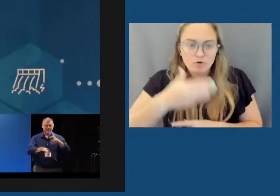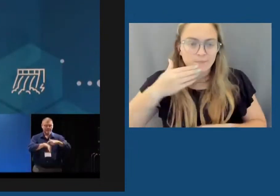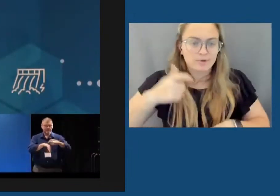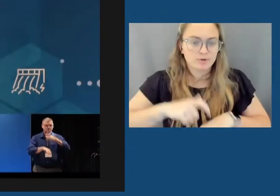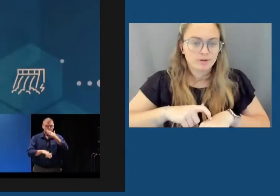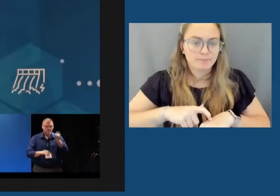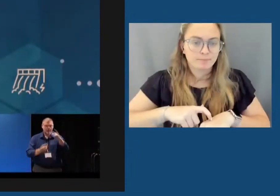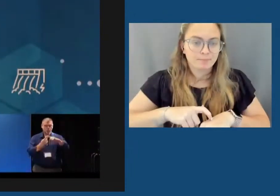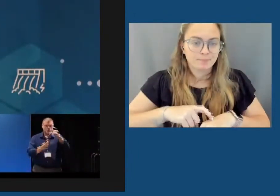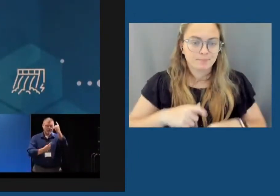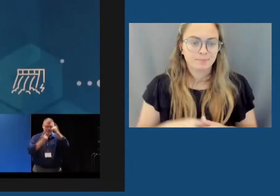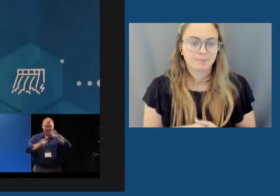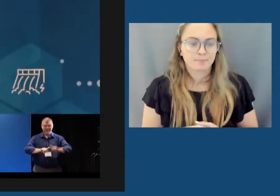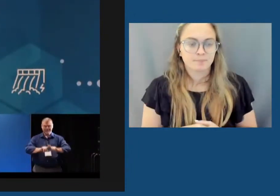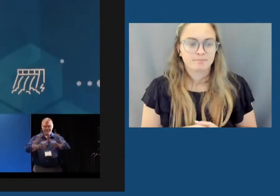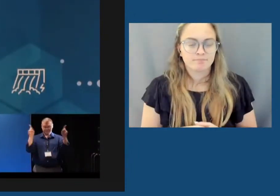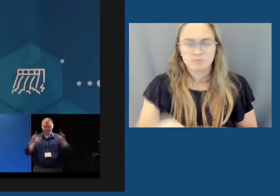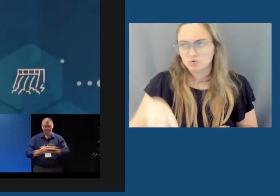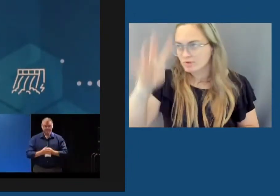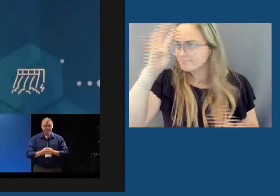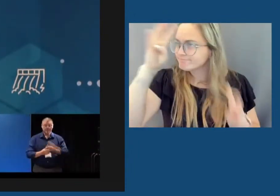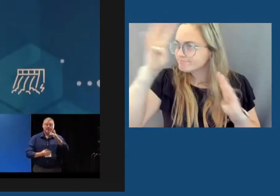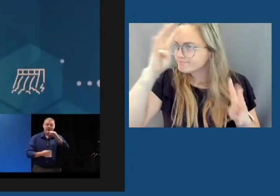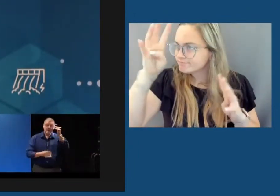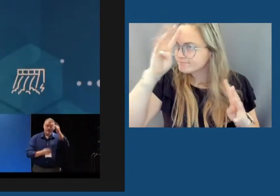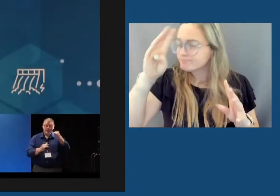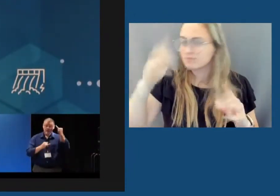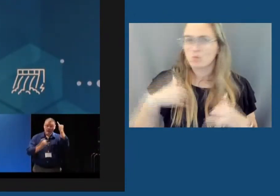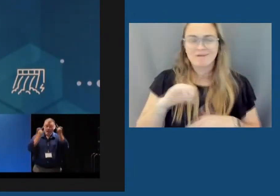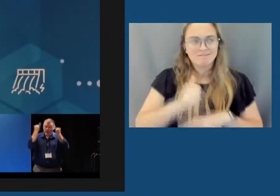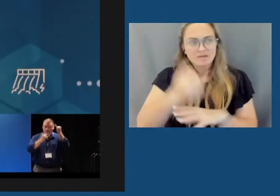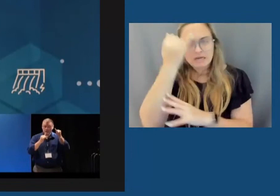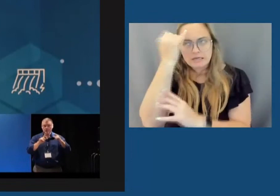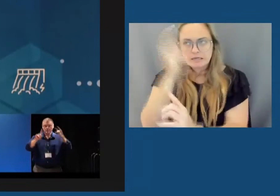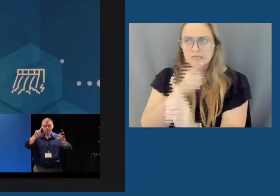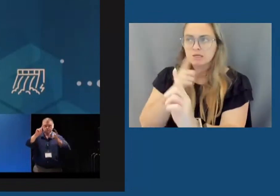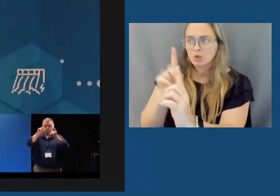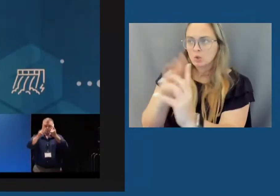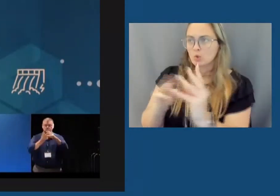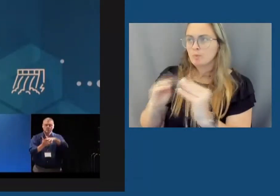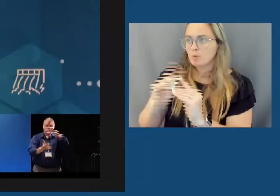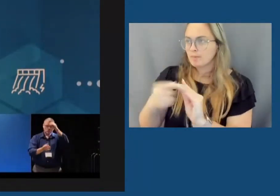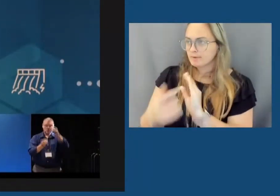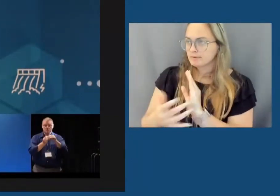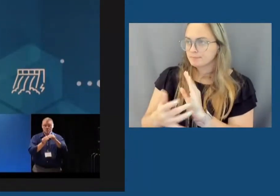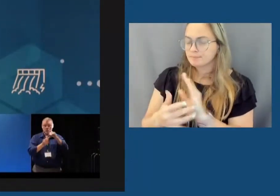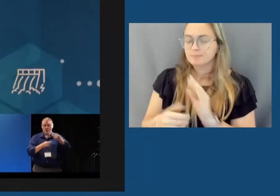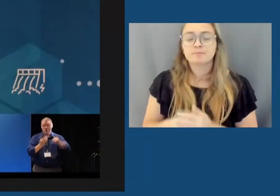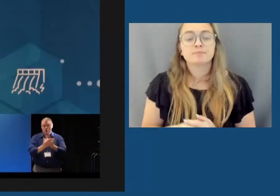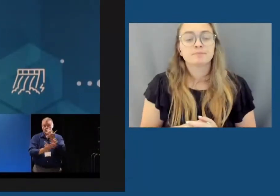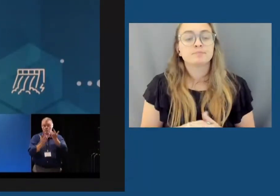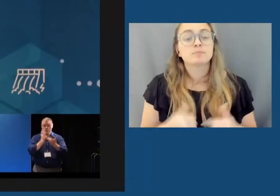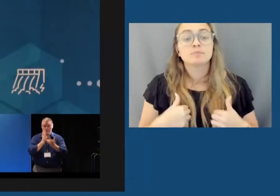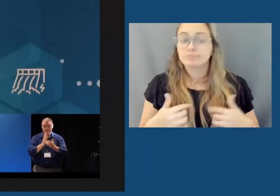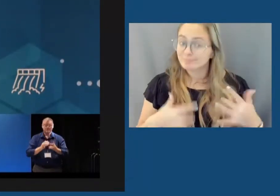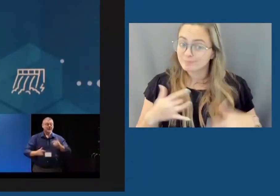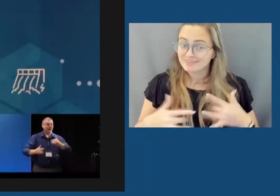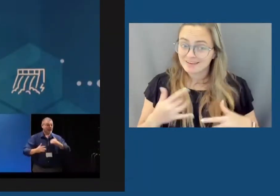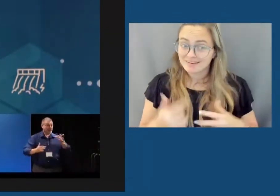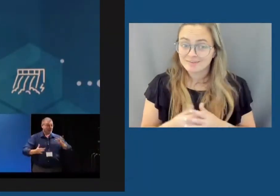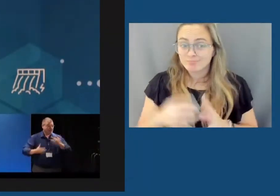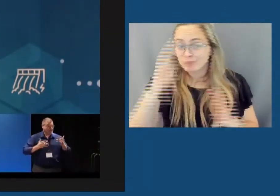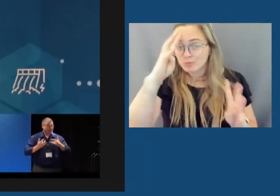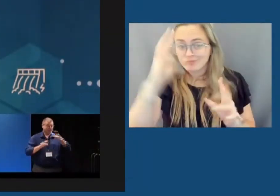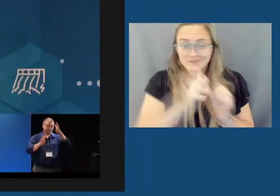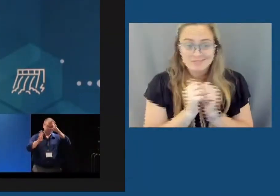outside the box and to pursue an idea or learn more about a new technology. So I am excited to innovate